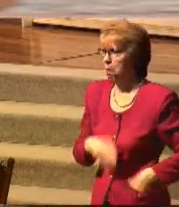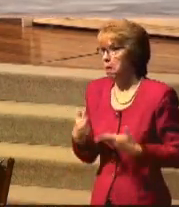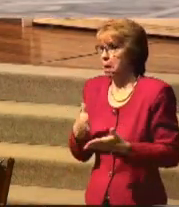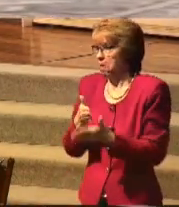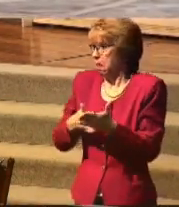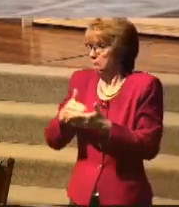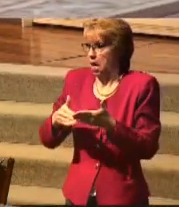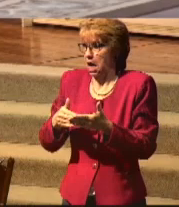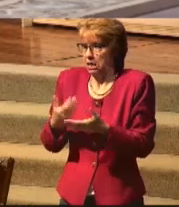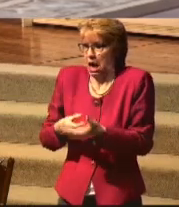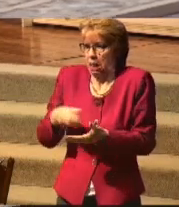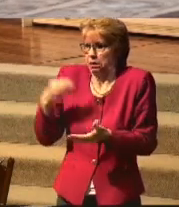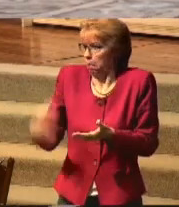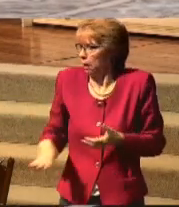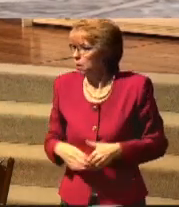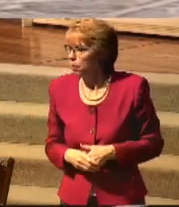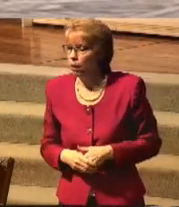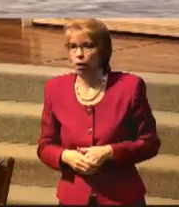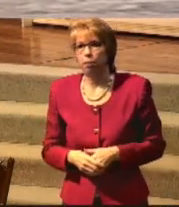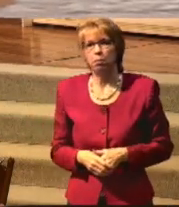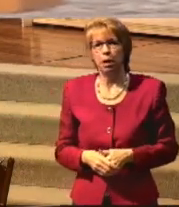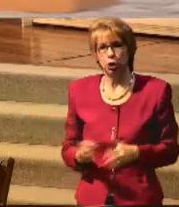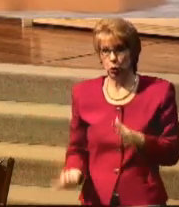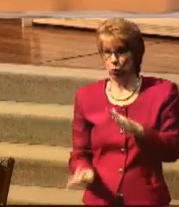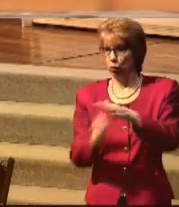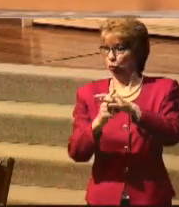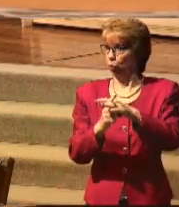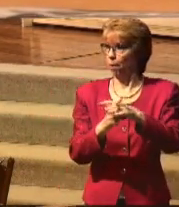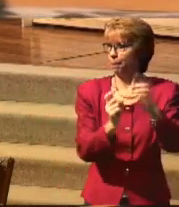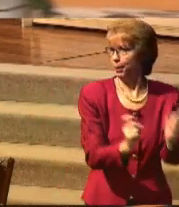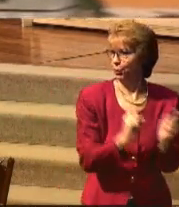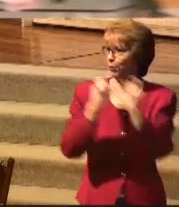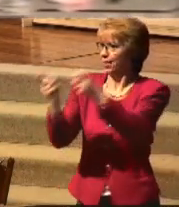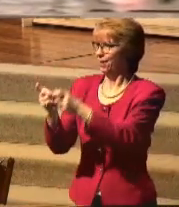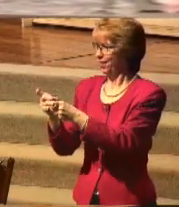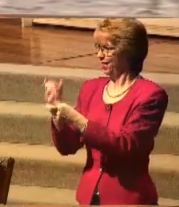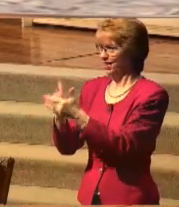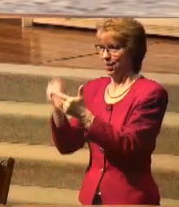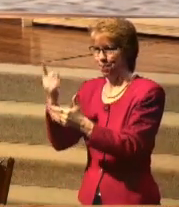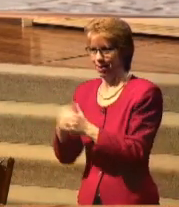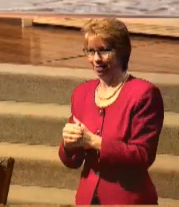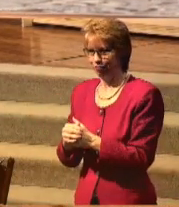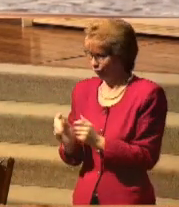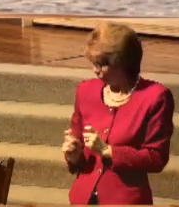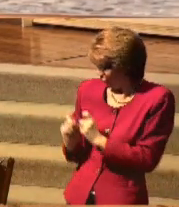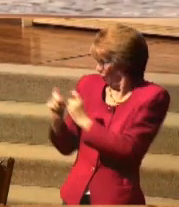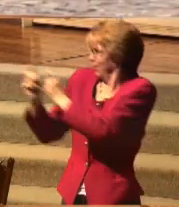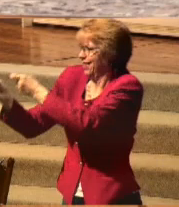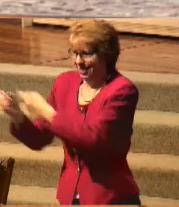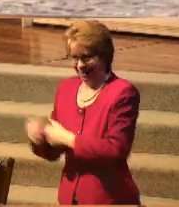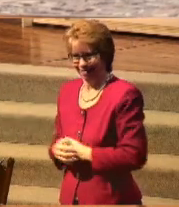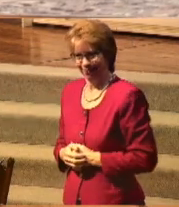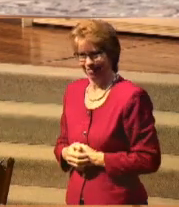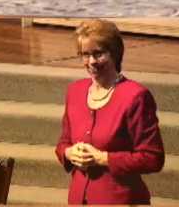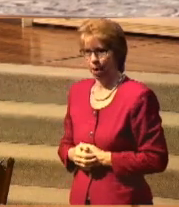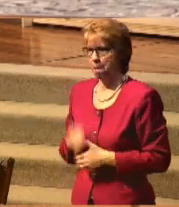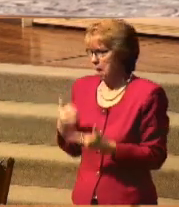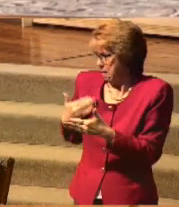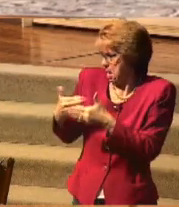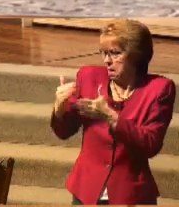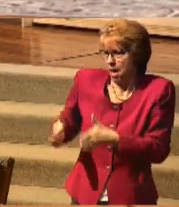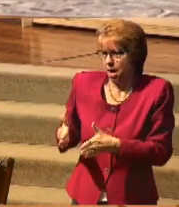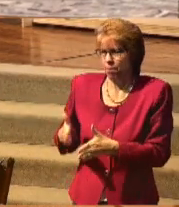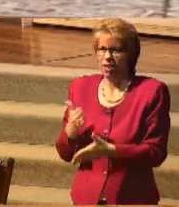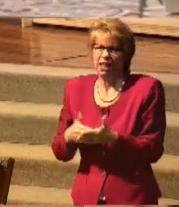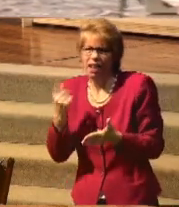expensive, but you show up and you bring that pie to somebody at church. You give that pie to somebody that is a neighbor, somebody that's